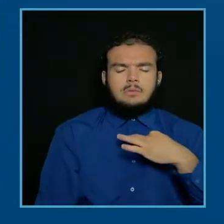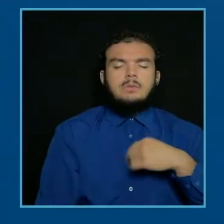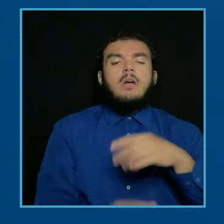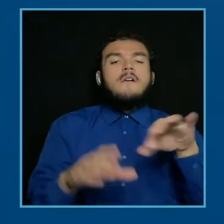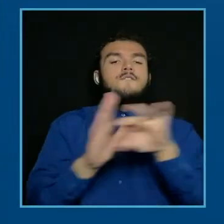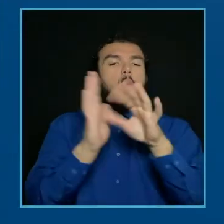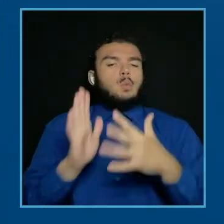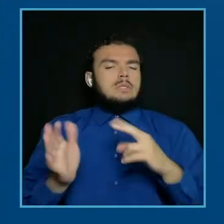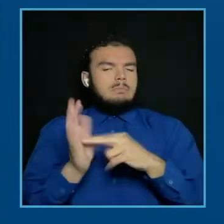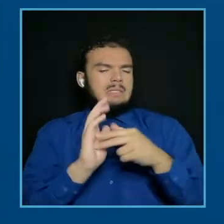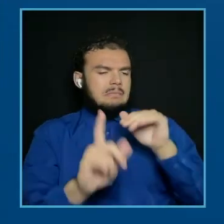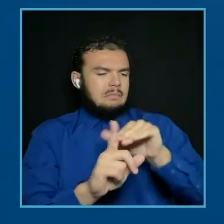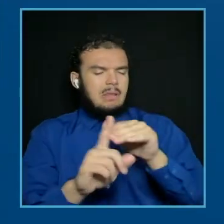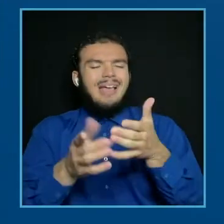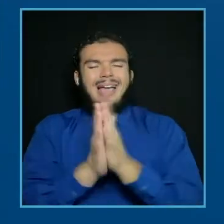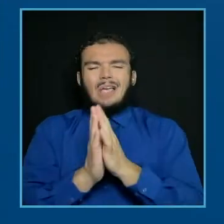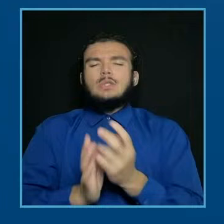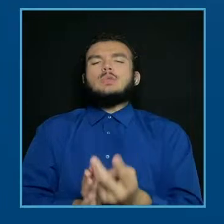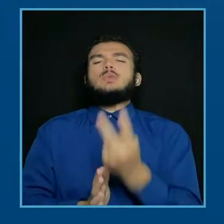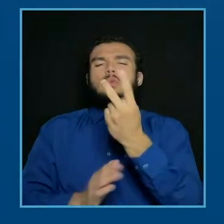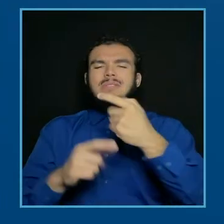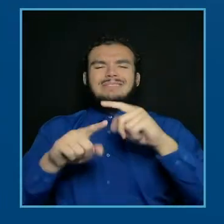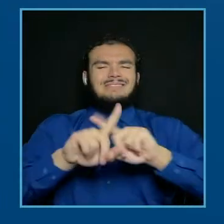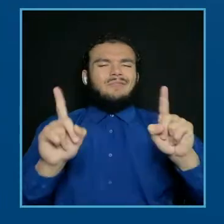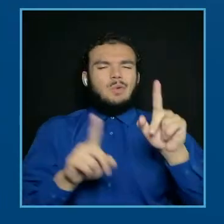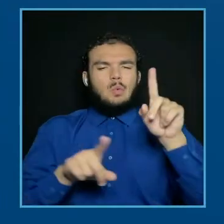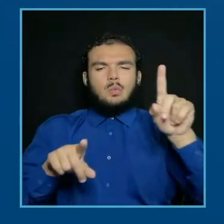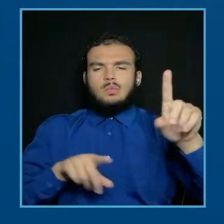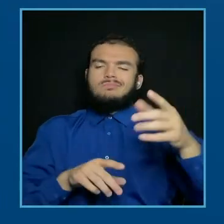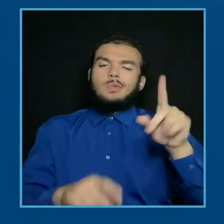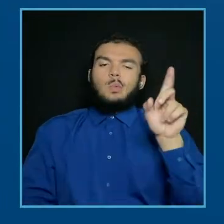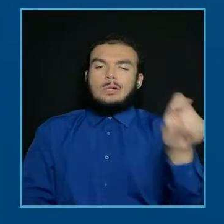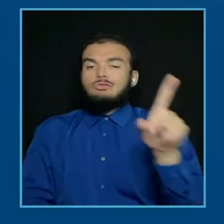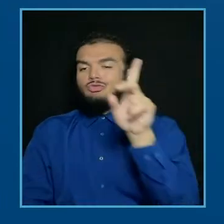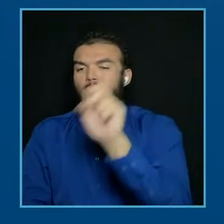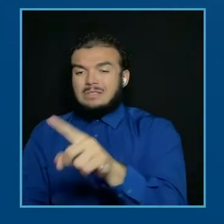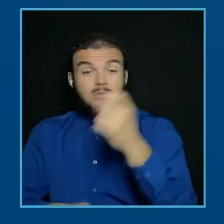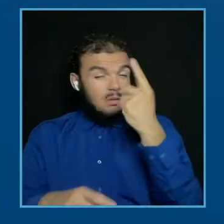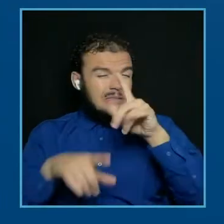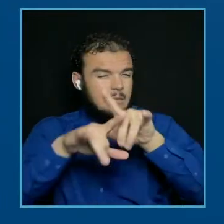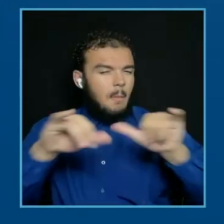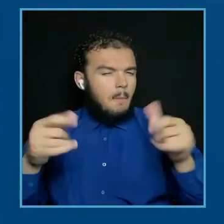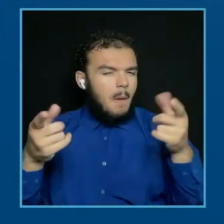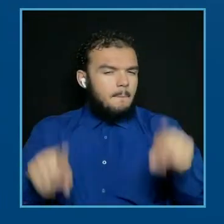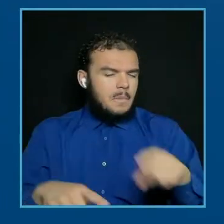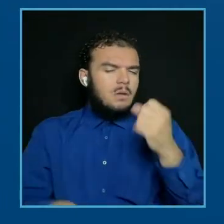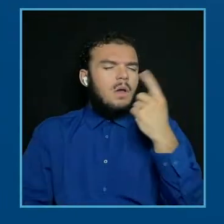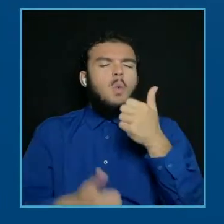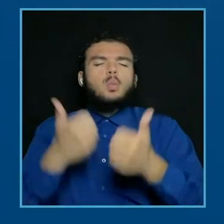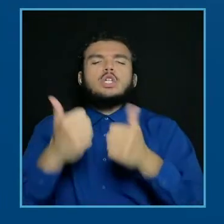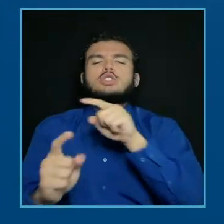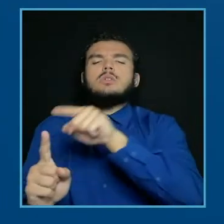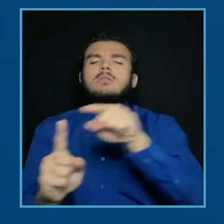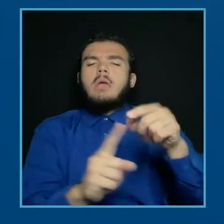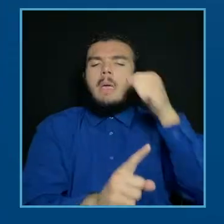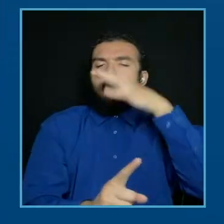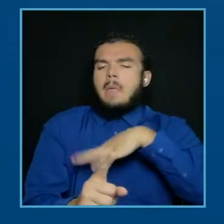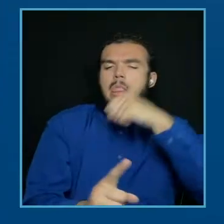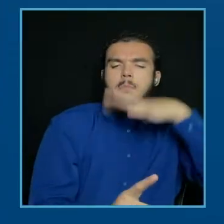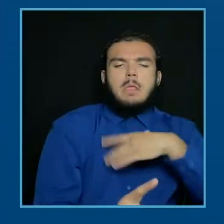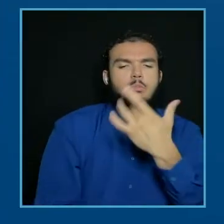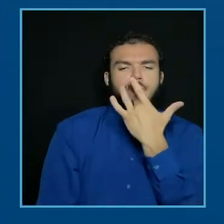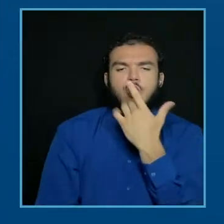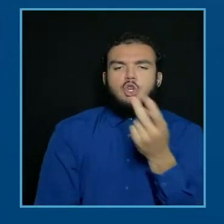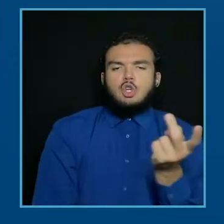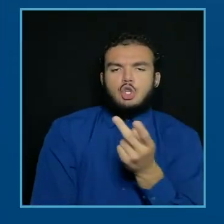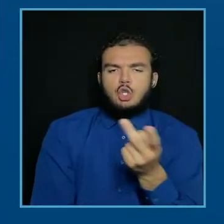being asked to vote on two entirely different questions at the same time. Which of these two male candidates do you prefer?